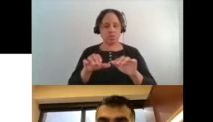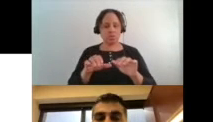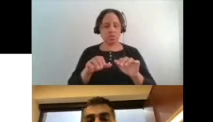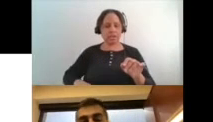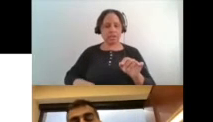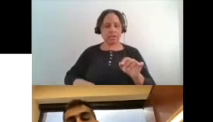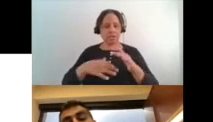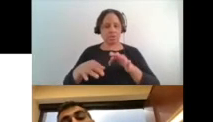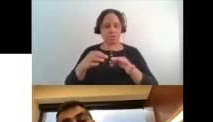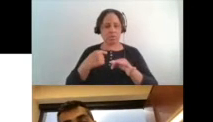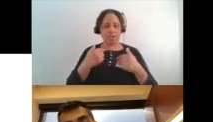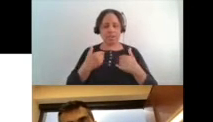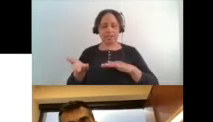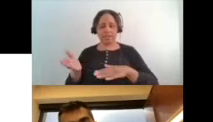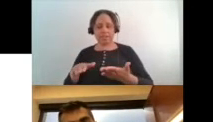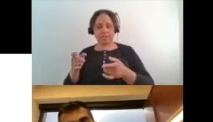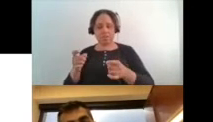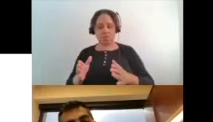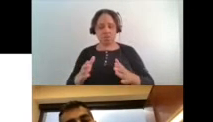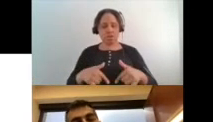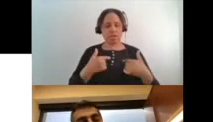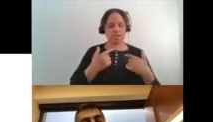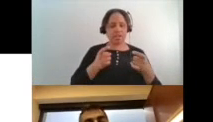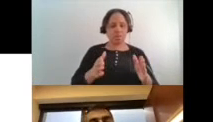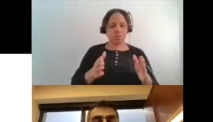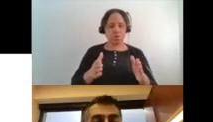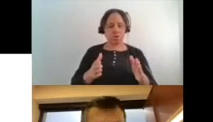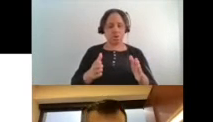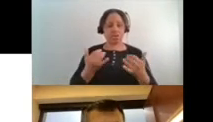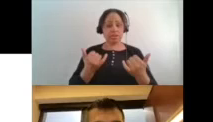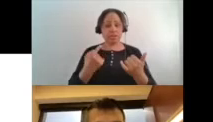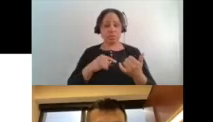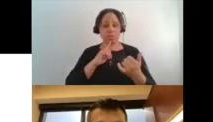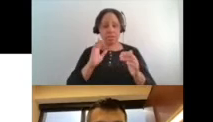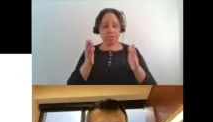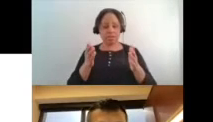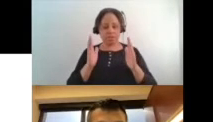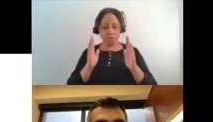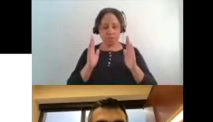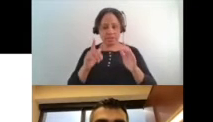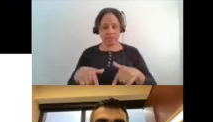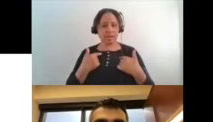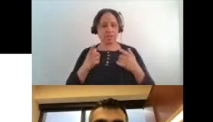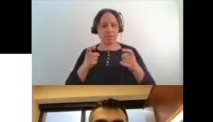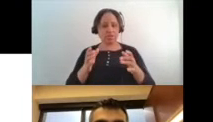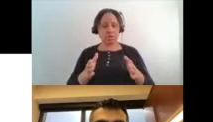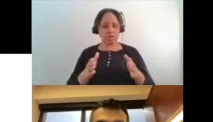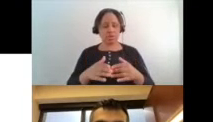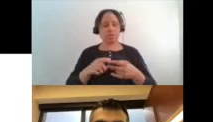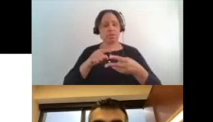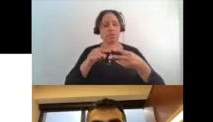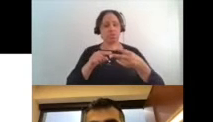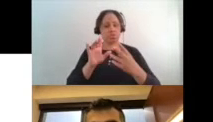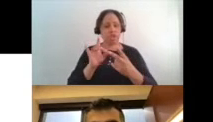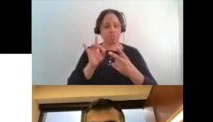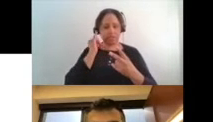deceased donor kidney transplant and living donor kidney transplant, okay? And today we're really focusing on living donor kidney transplant. So the two options are, if you